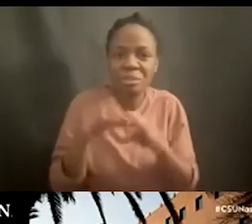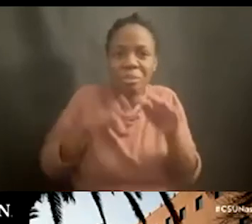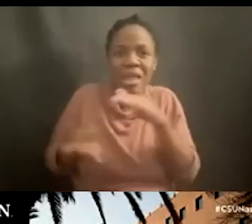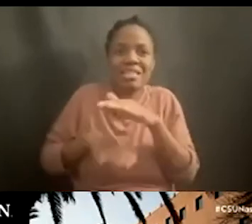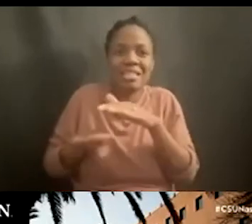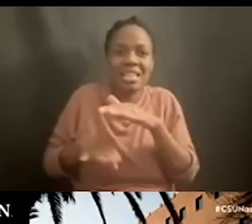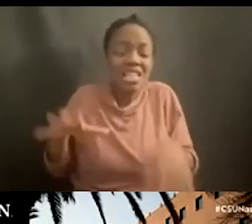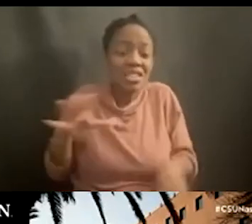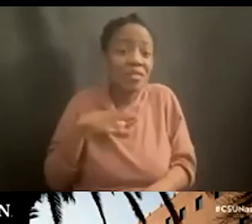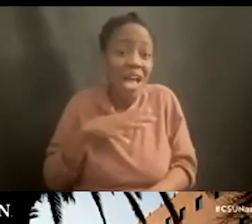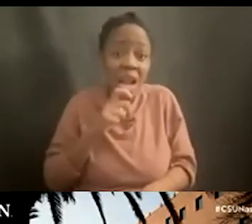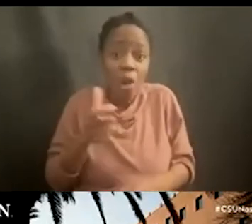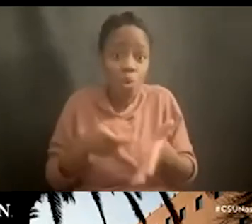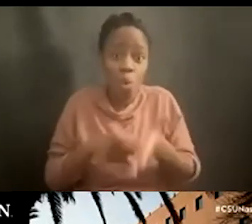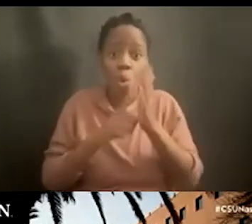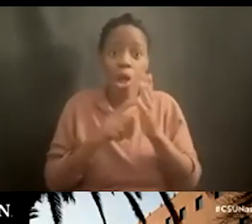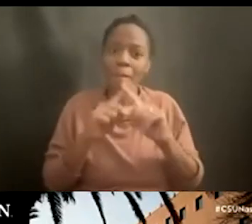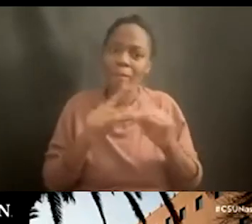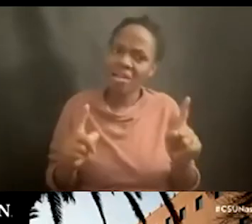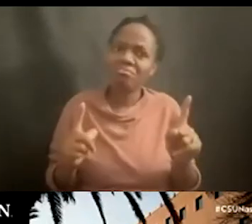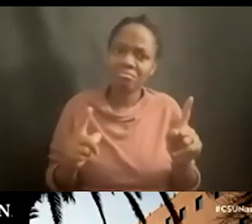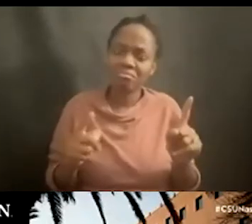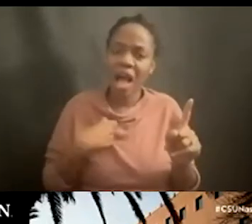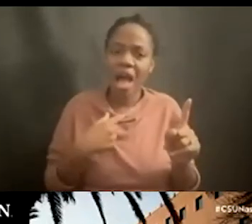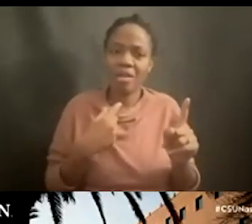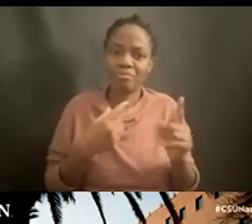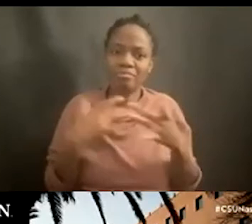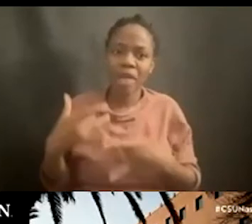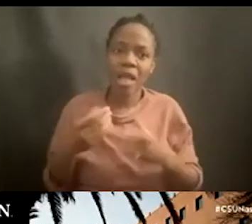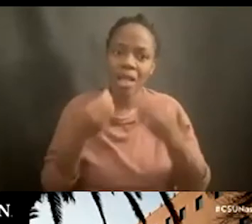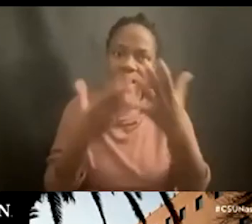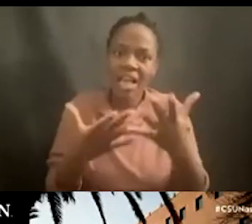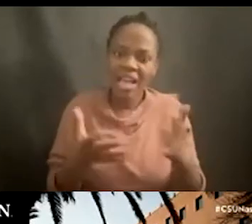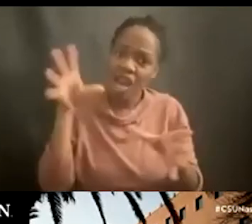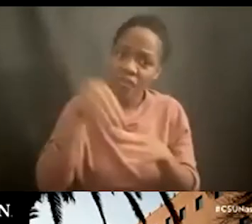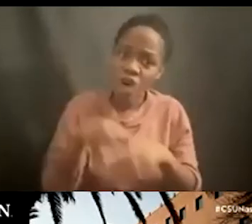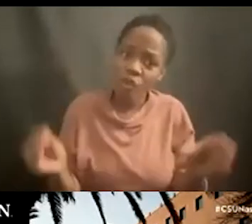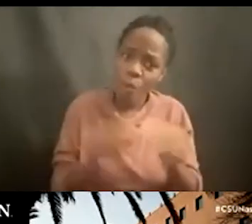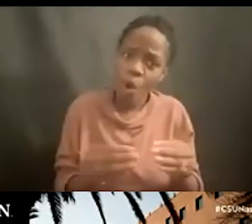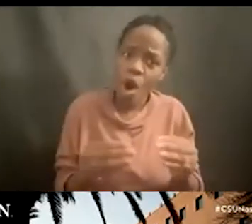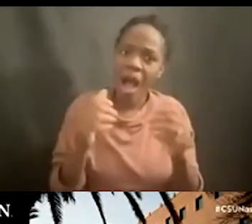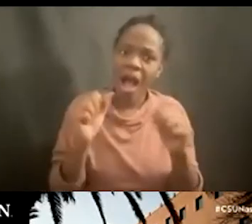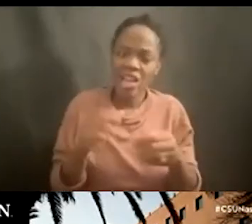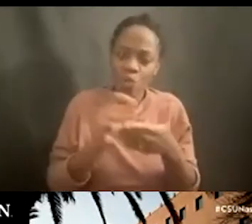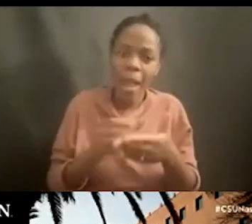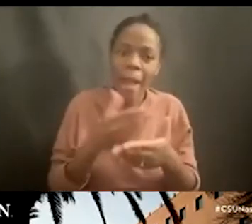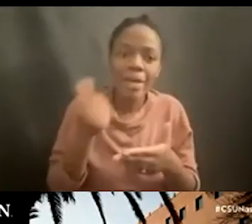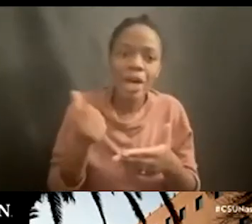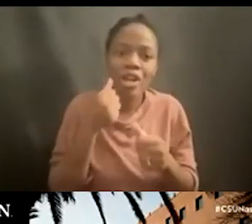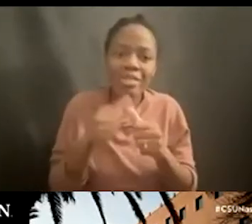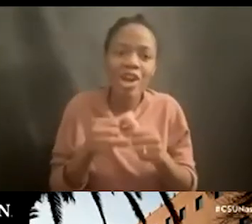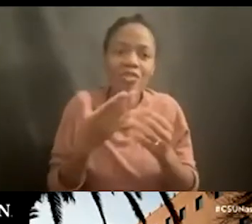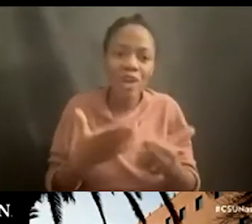not what they're required to do, but I always tell them, if you can get involved more, I can write a better letter of recommendation for you. And I think others had